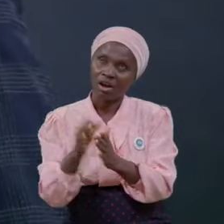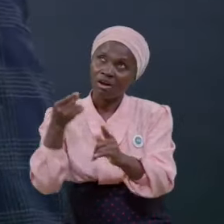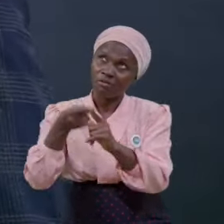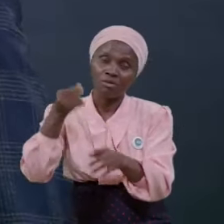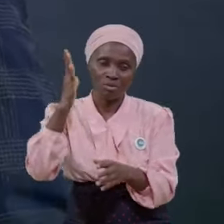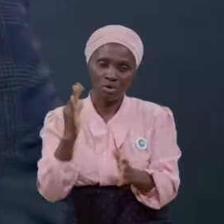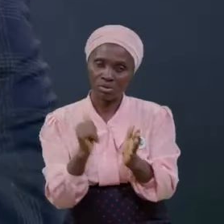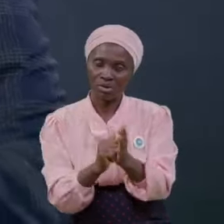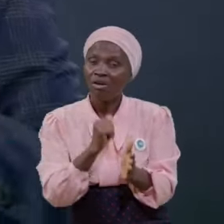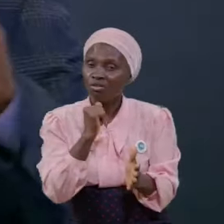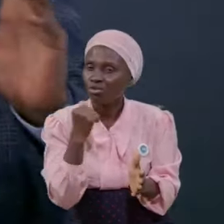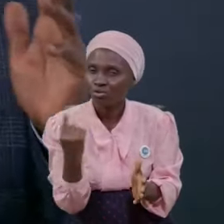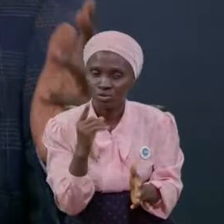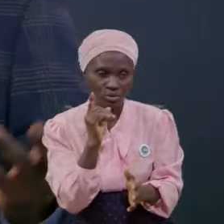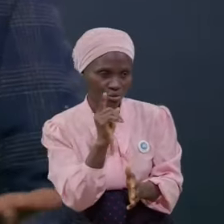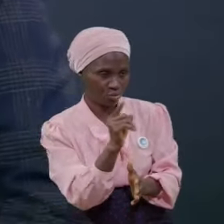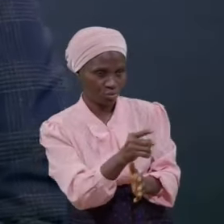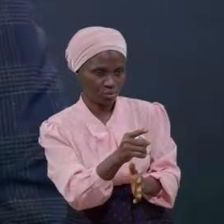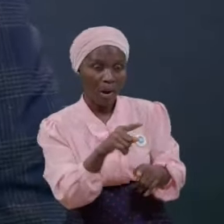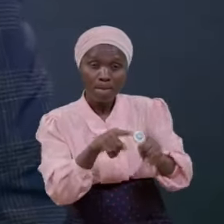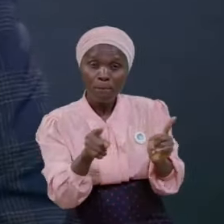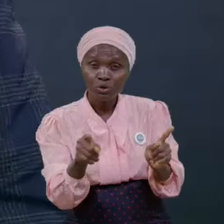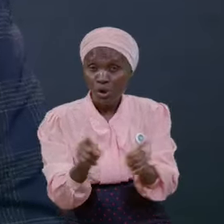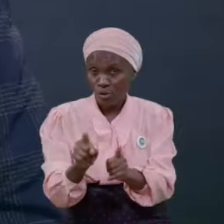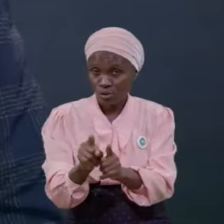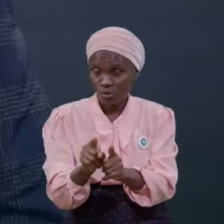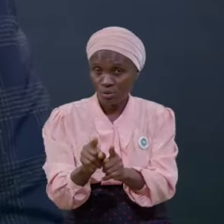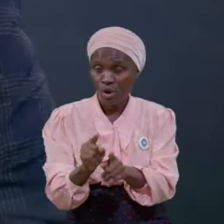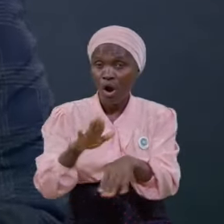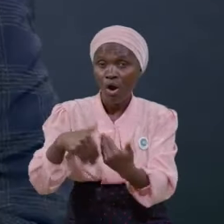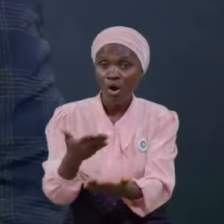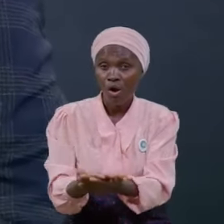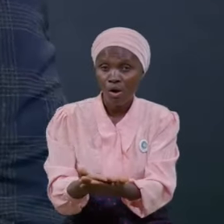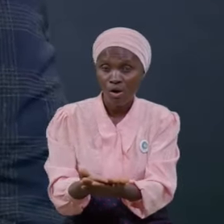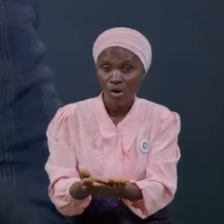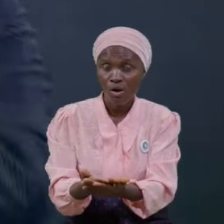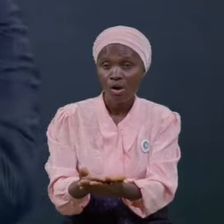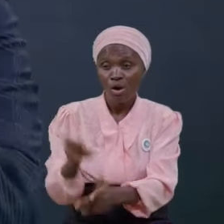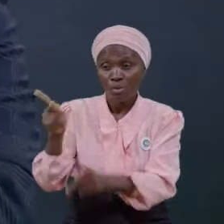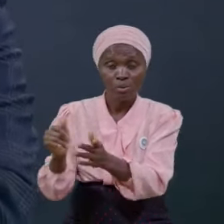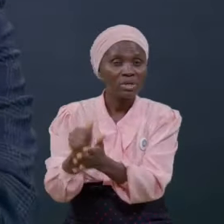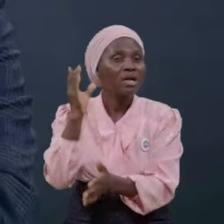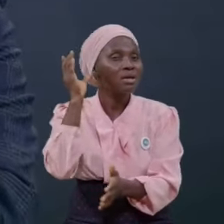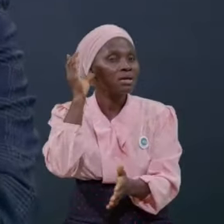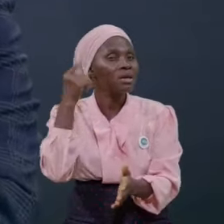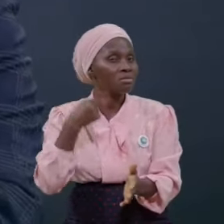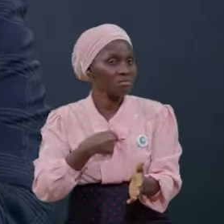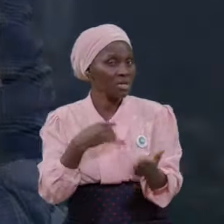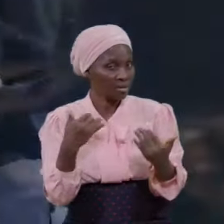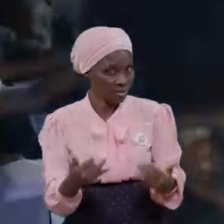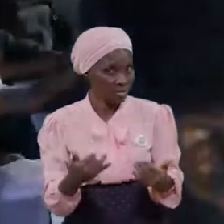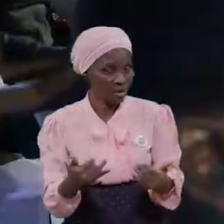but also all that hear me this day were